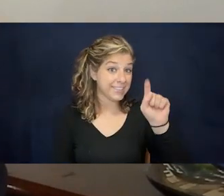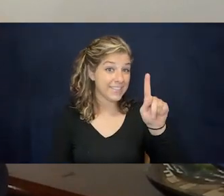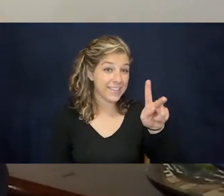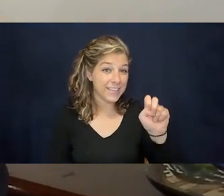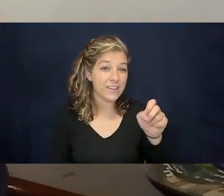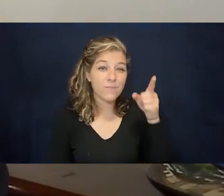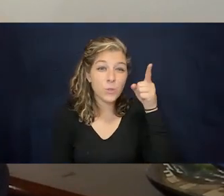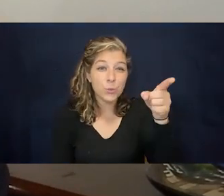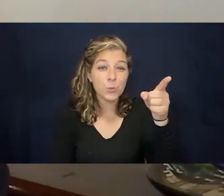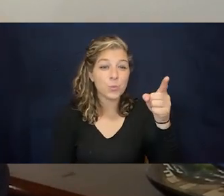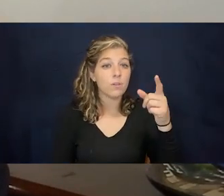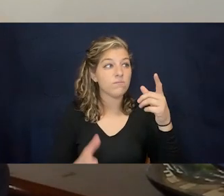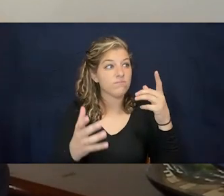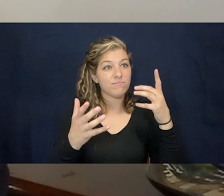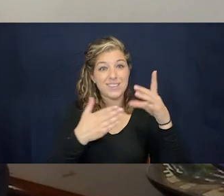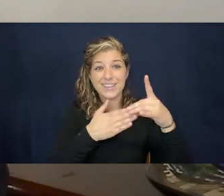do.